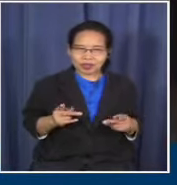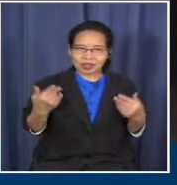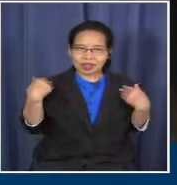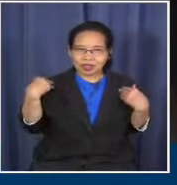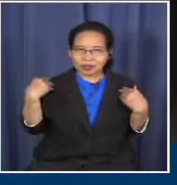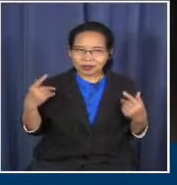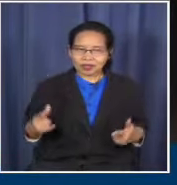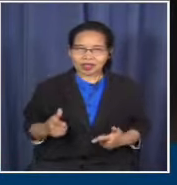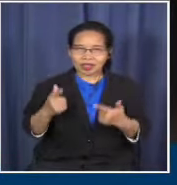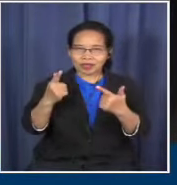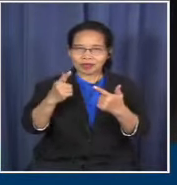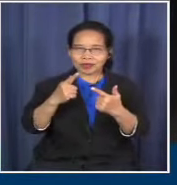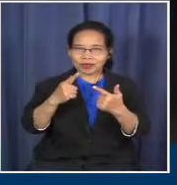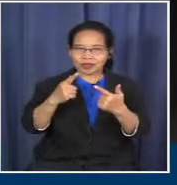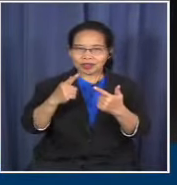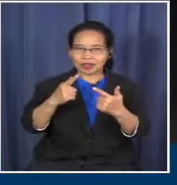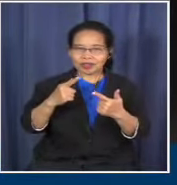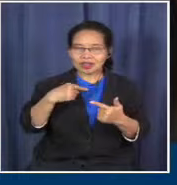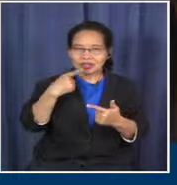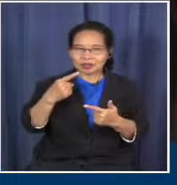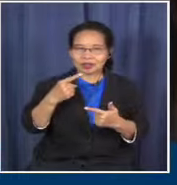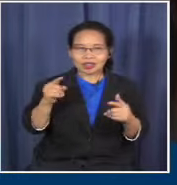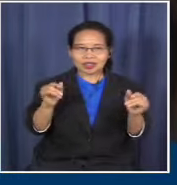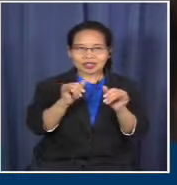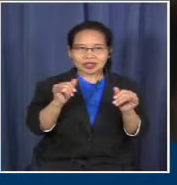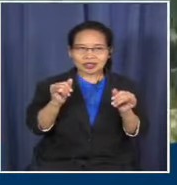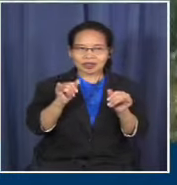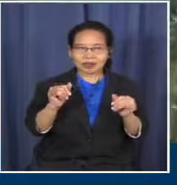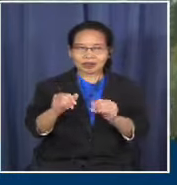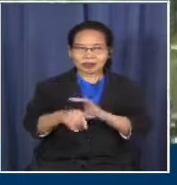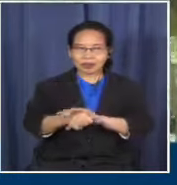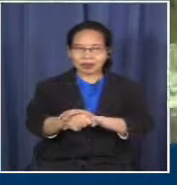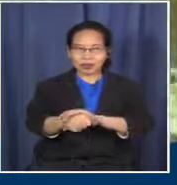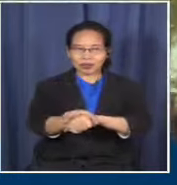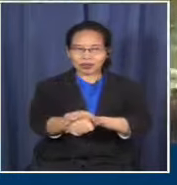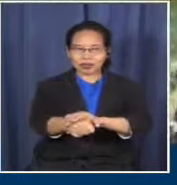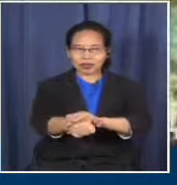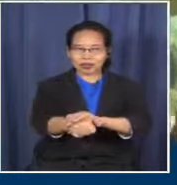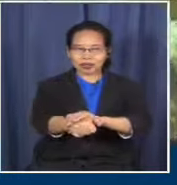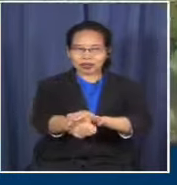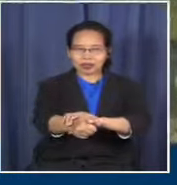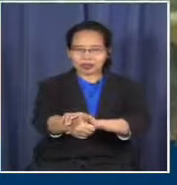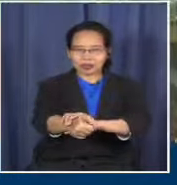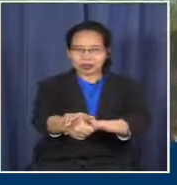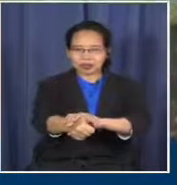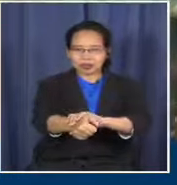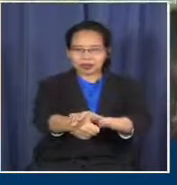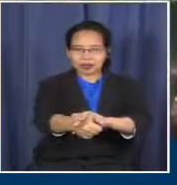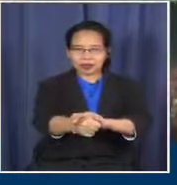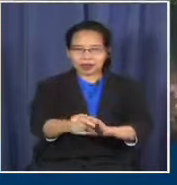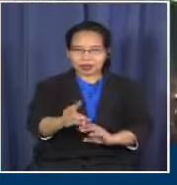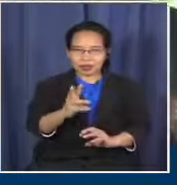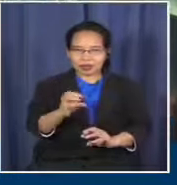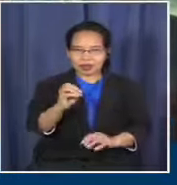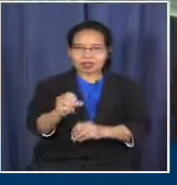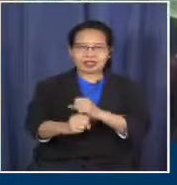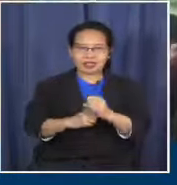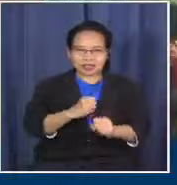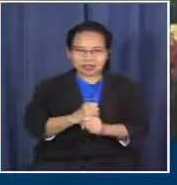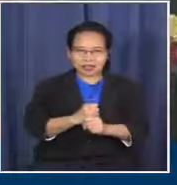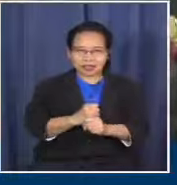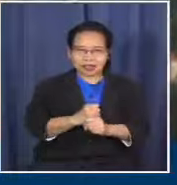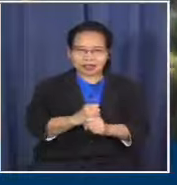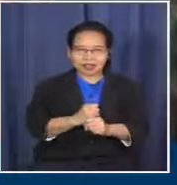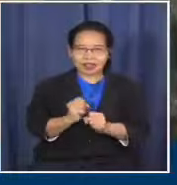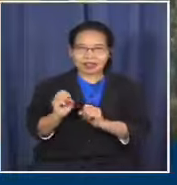Nowadays, a man, a person is not yet 60 or 70 and he already dies. Like turtles,